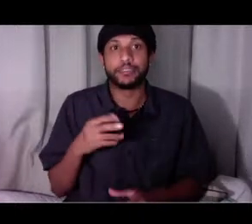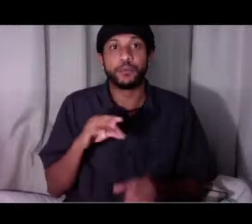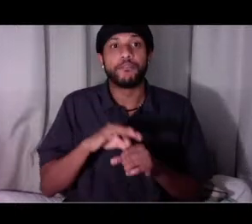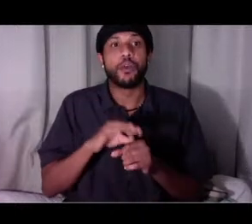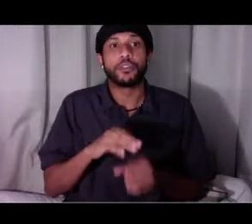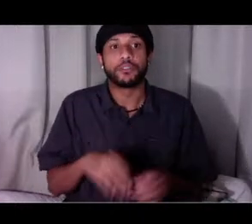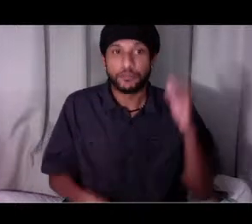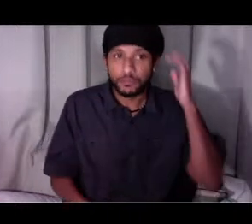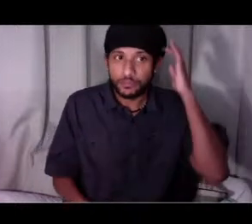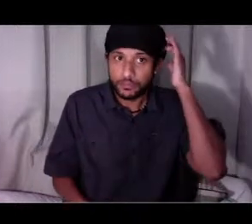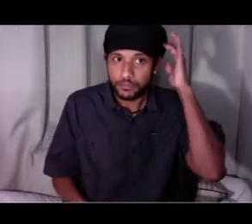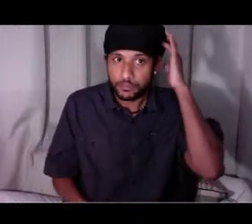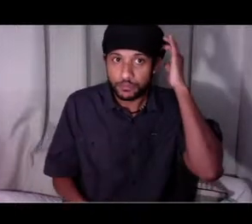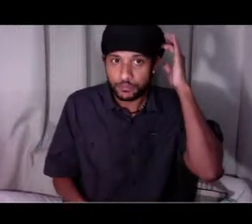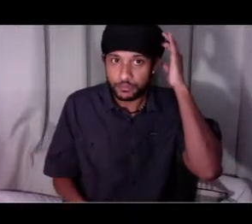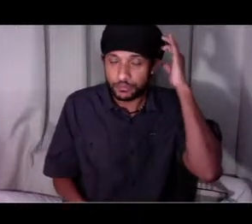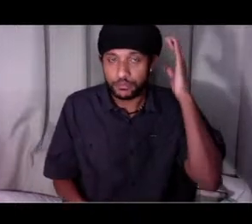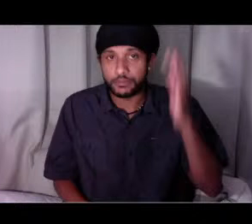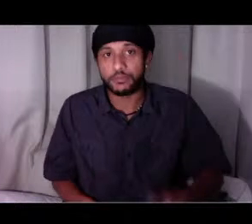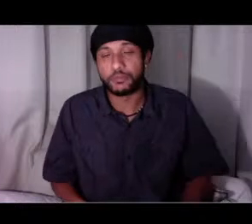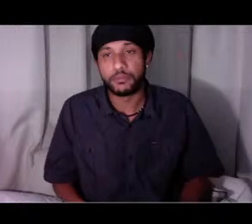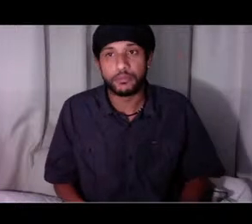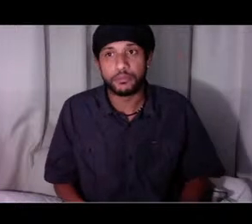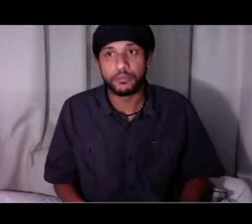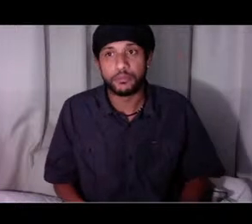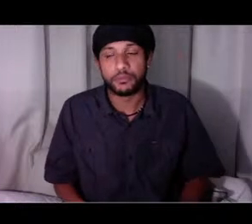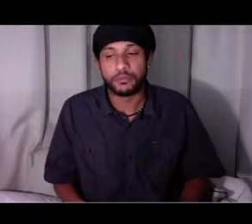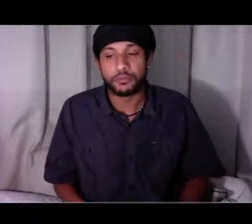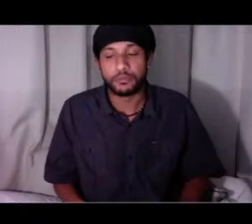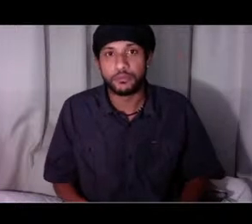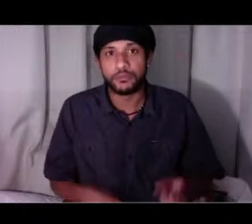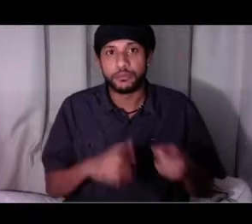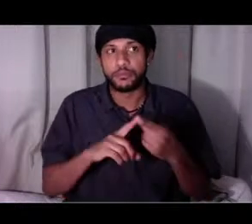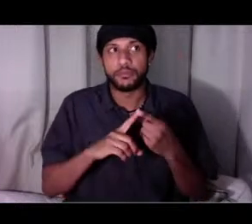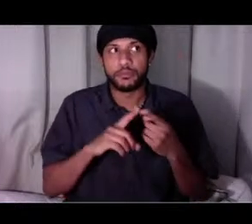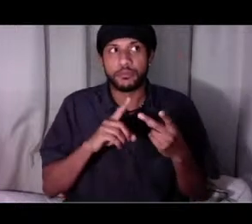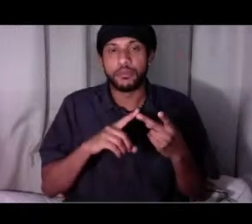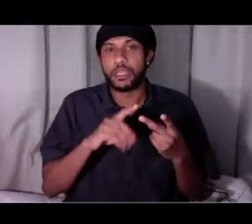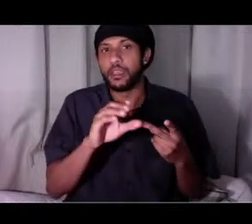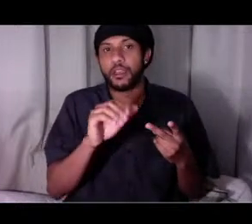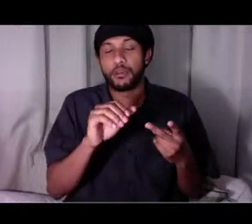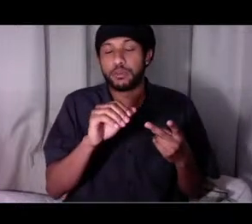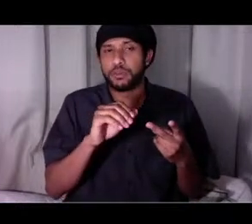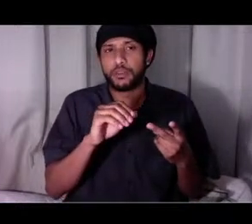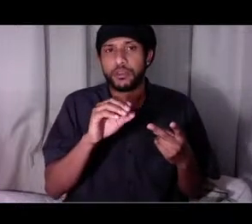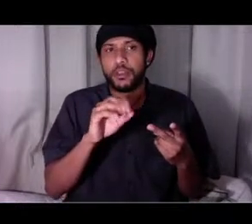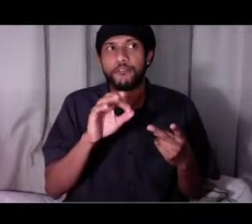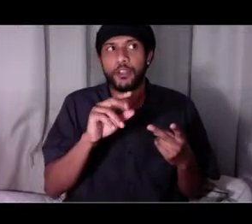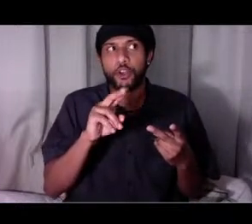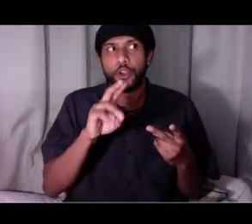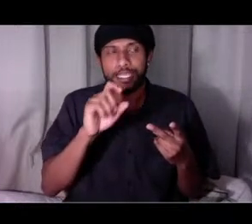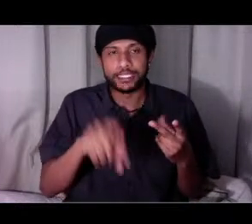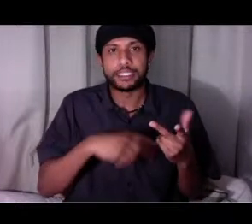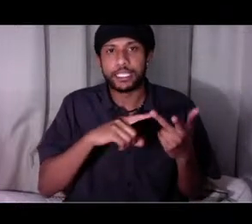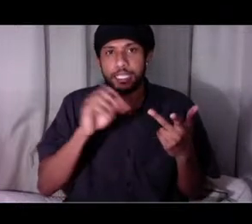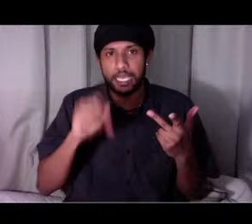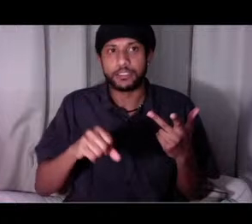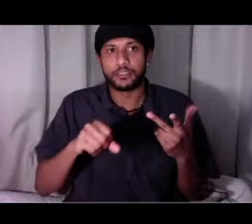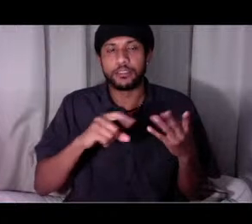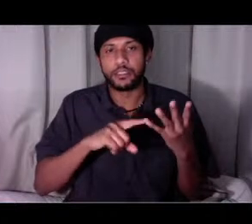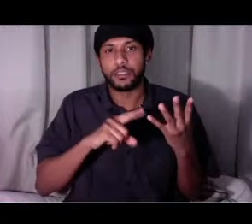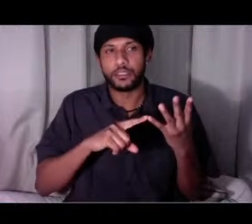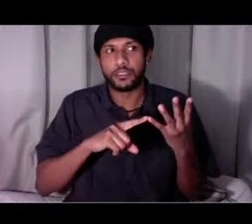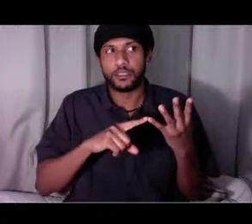Medina Mr iara yes Mrs Haro yes Mr Flores yes Miss